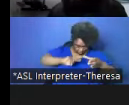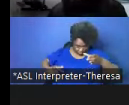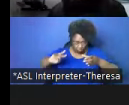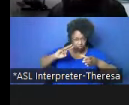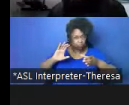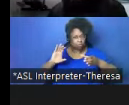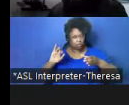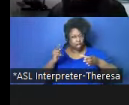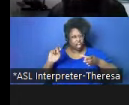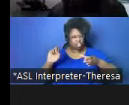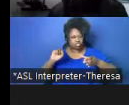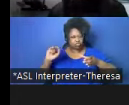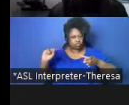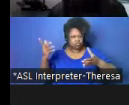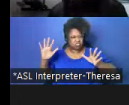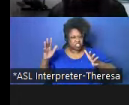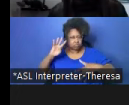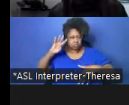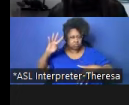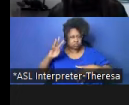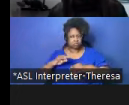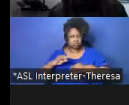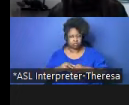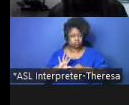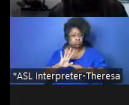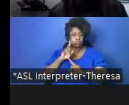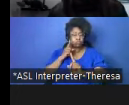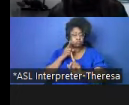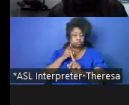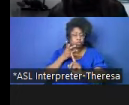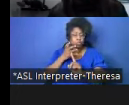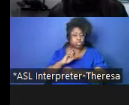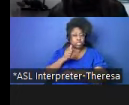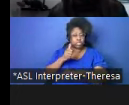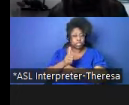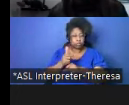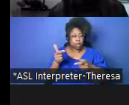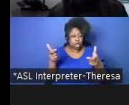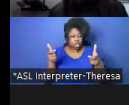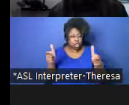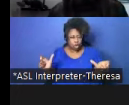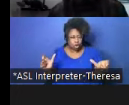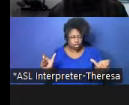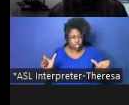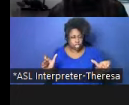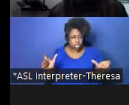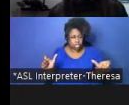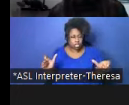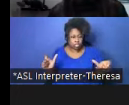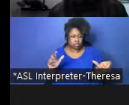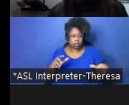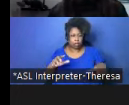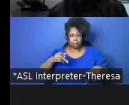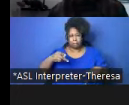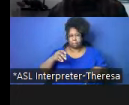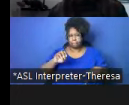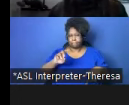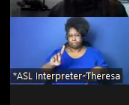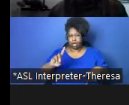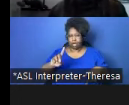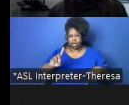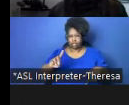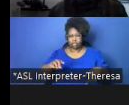original idea was to put a large detention pond underneath the Cottage Street Park, but we